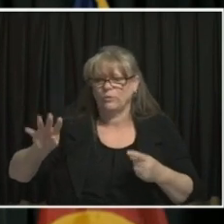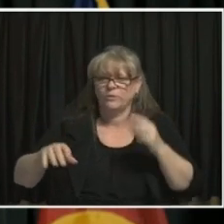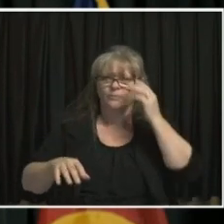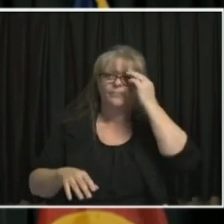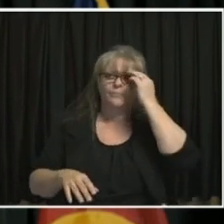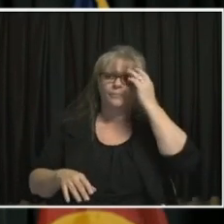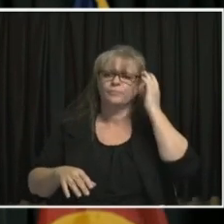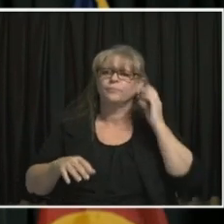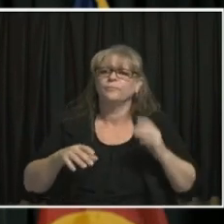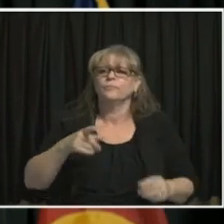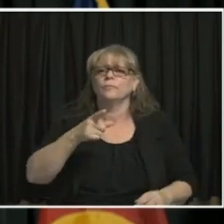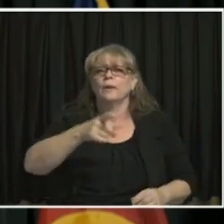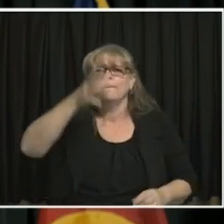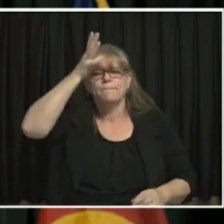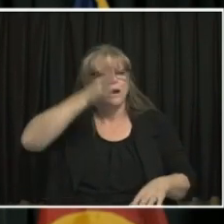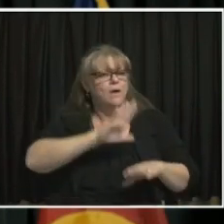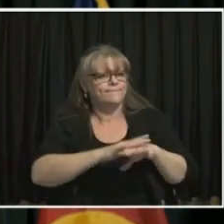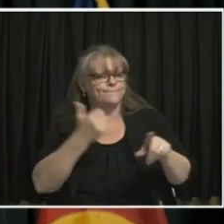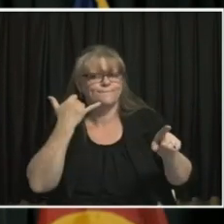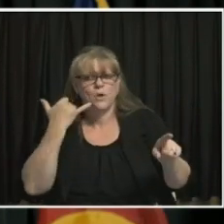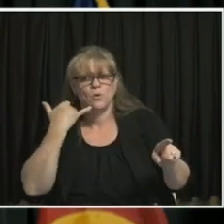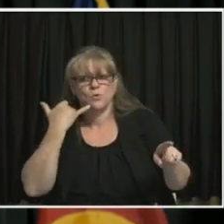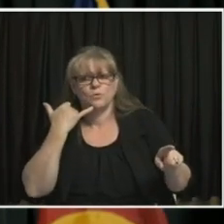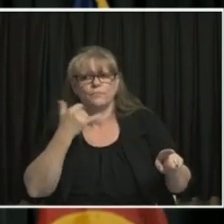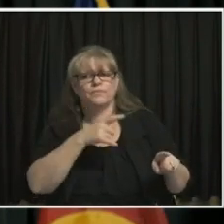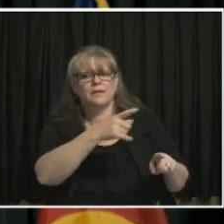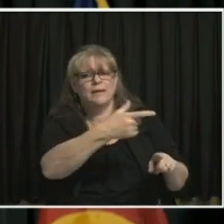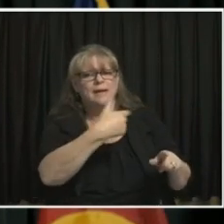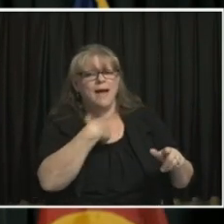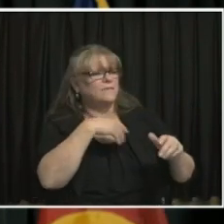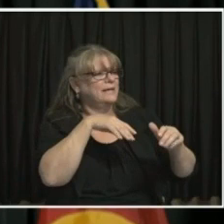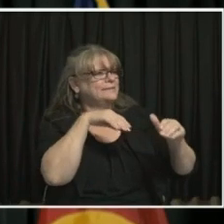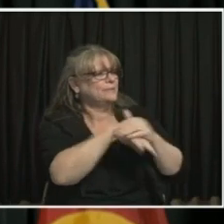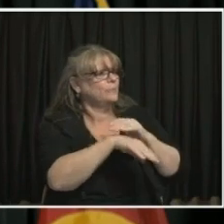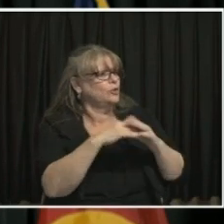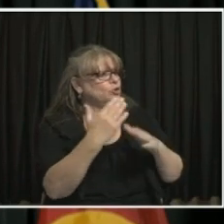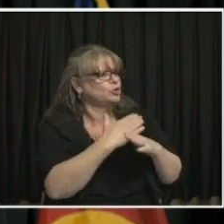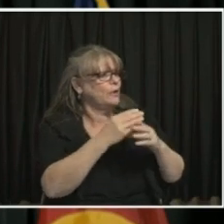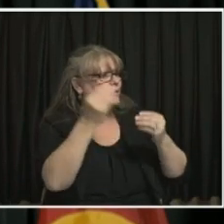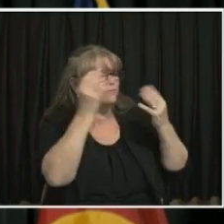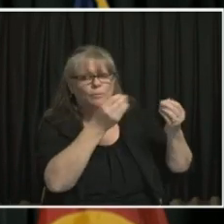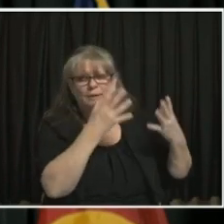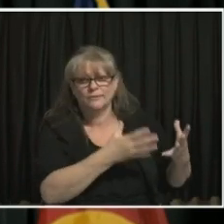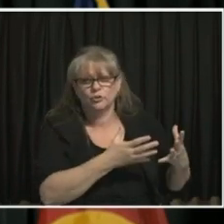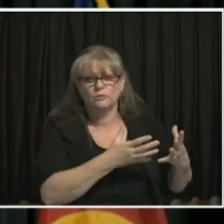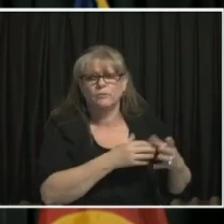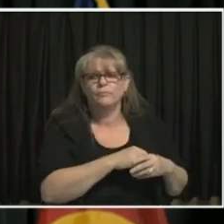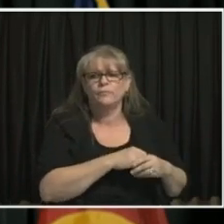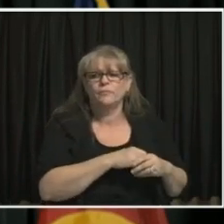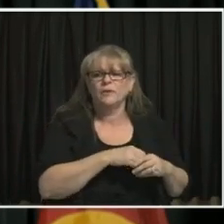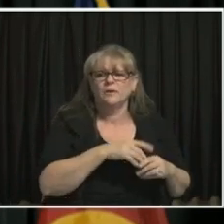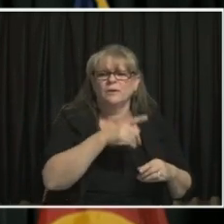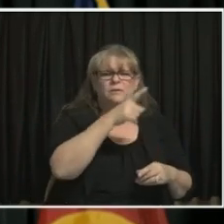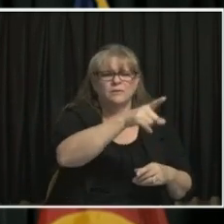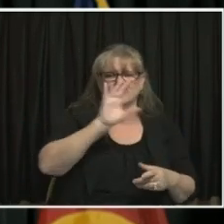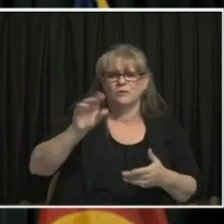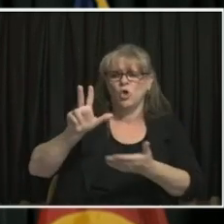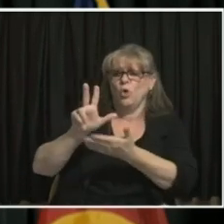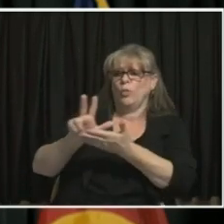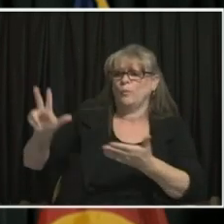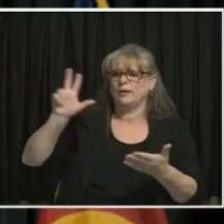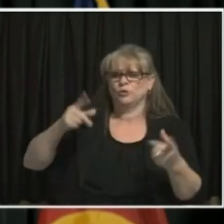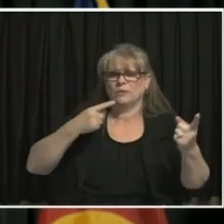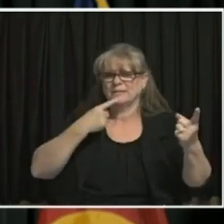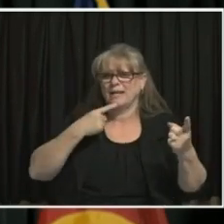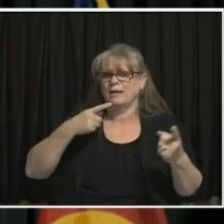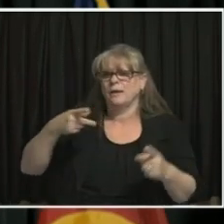crisis. It was about 3 weeks ago that you said you did not go into this pandemic expecting assistance from the White House or the federal government, that Colorado would pretty